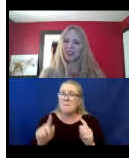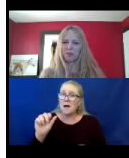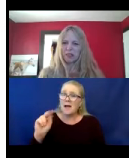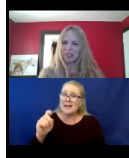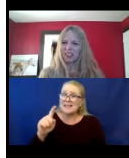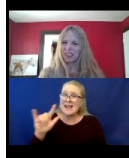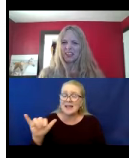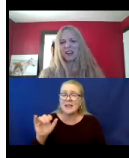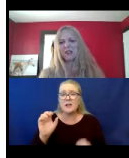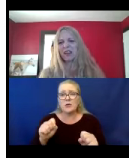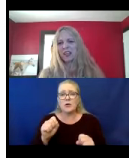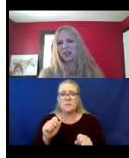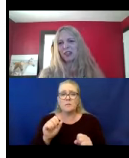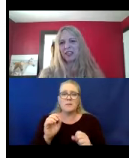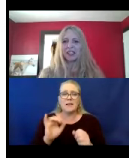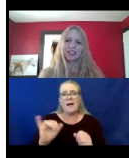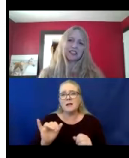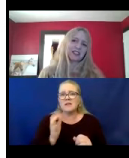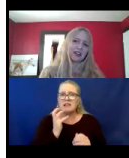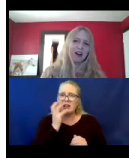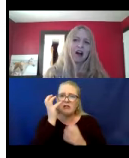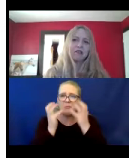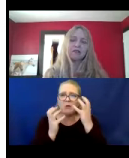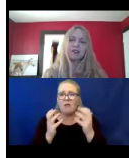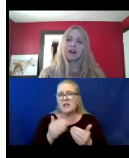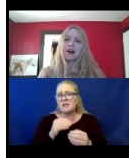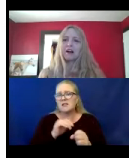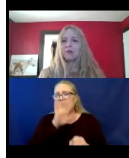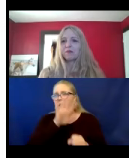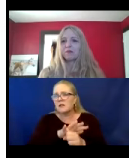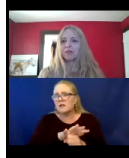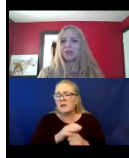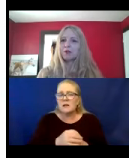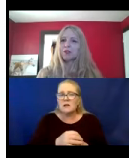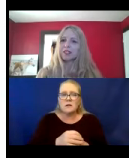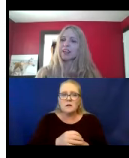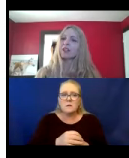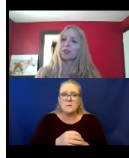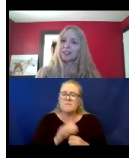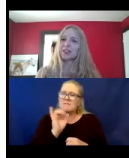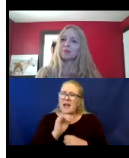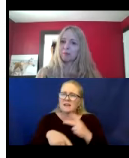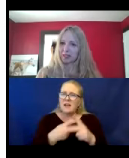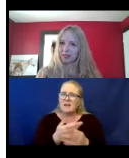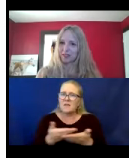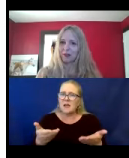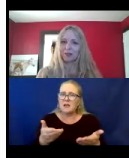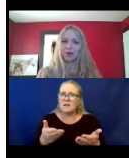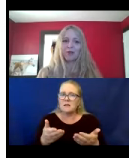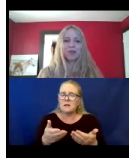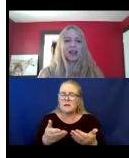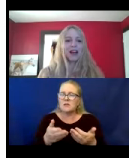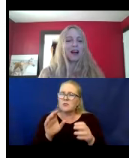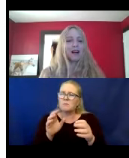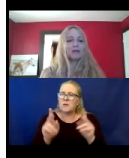like irritability, kind of angry, easy to set off. Those things that could easily be missed